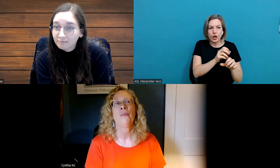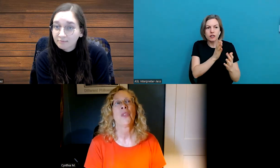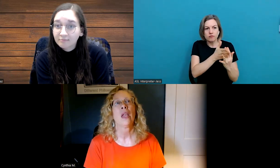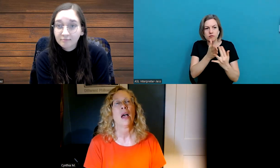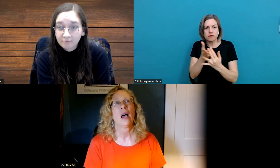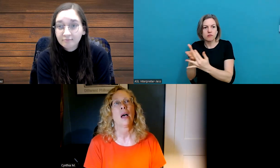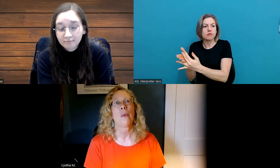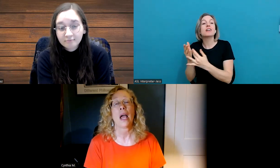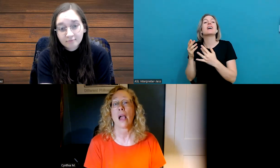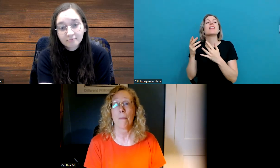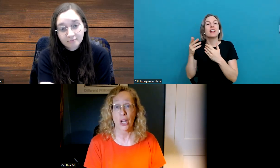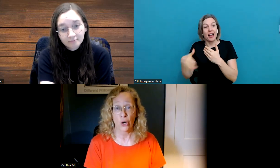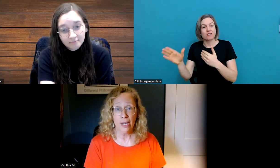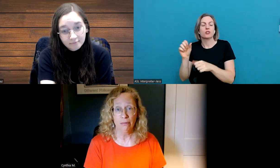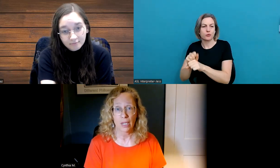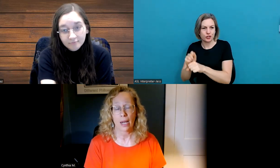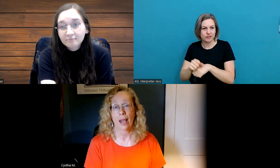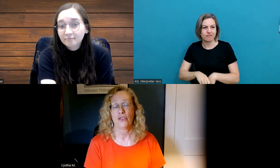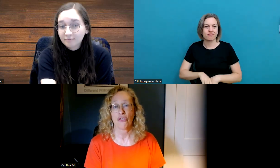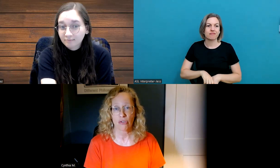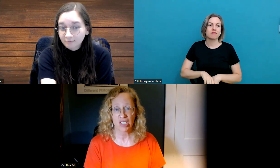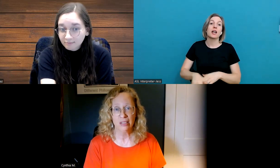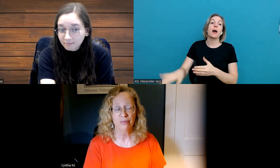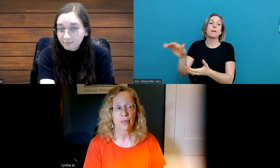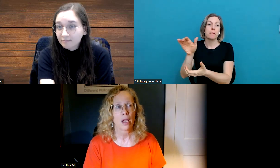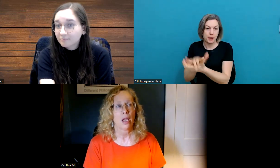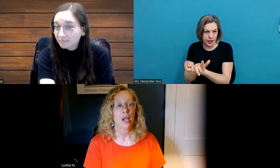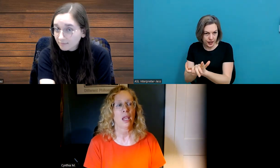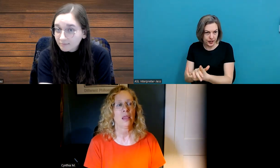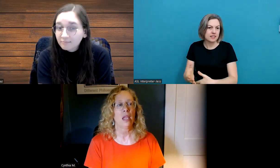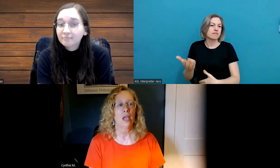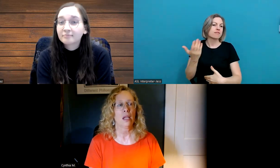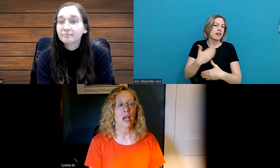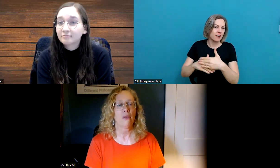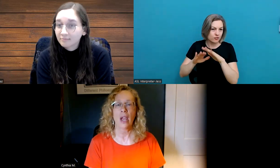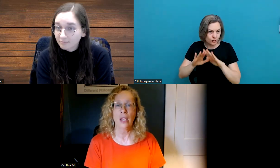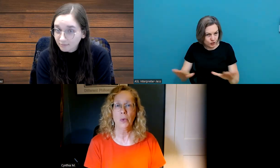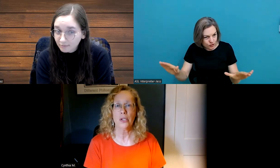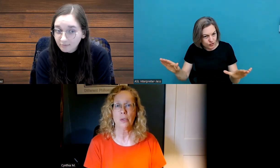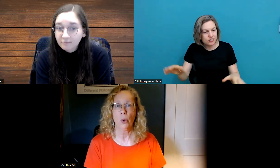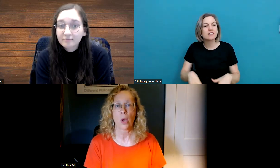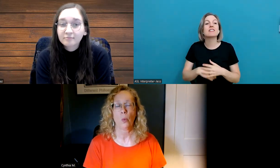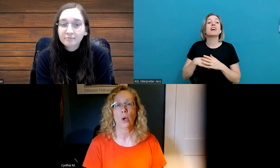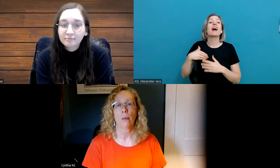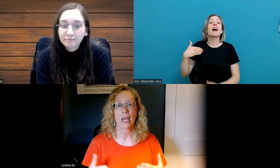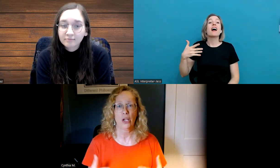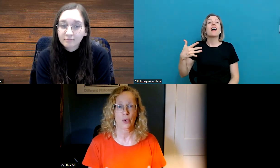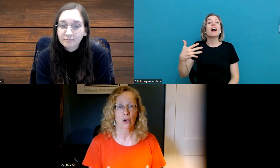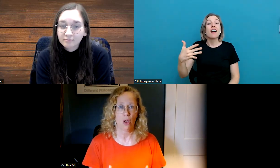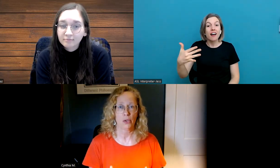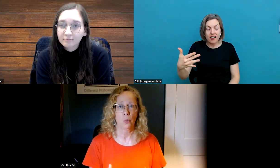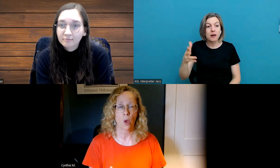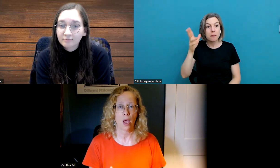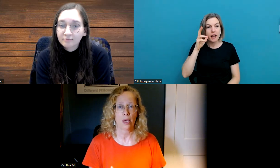that. I got married, I had children, and then I finally reached the point where my